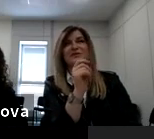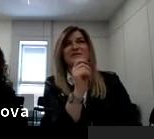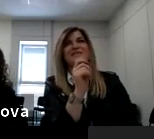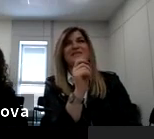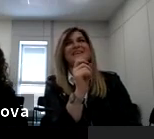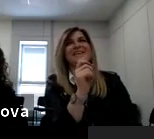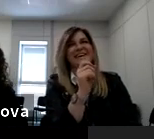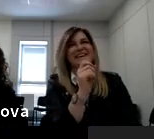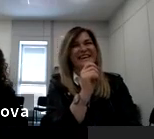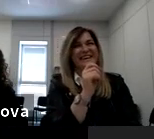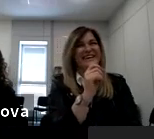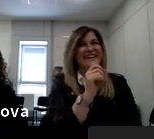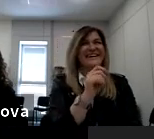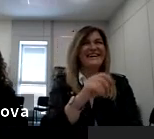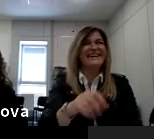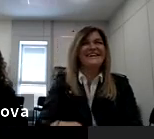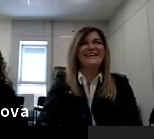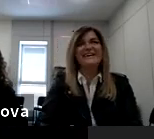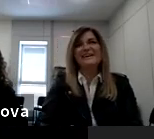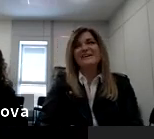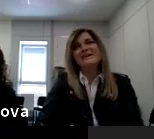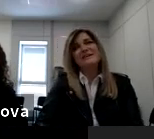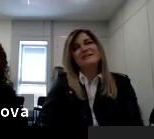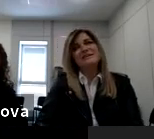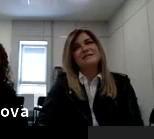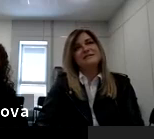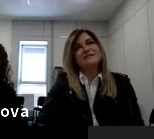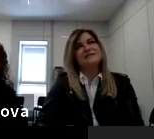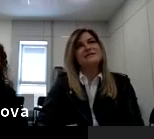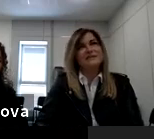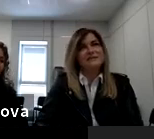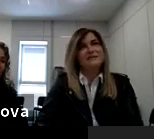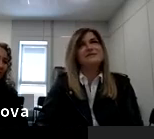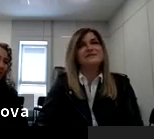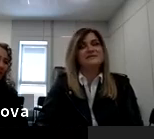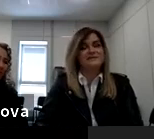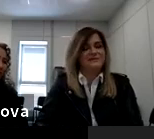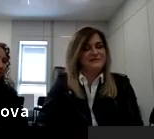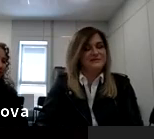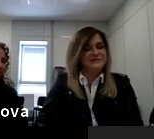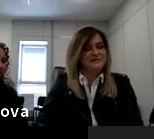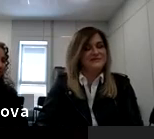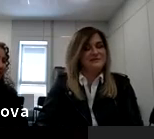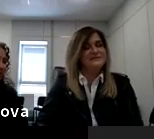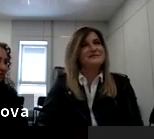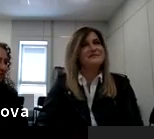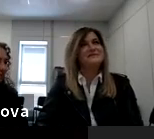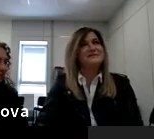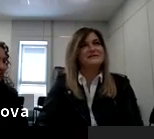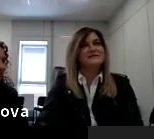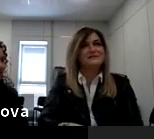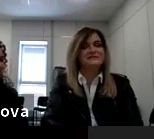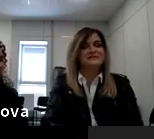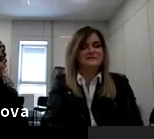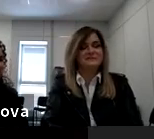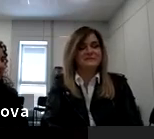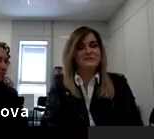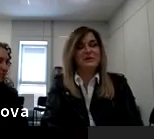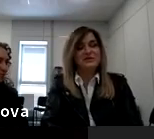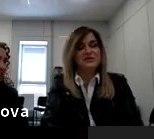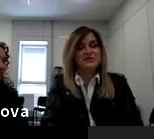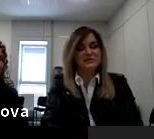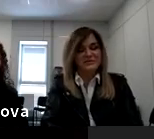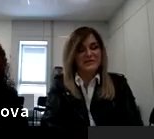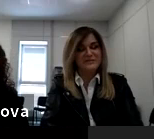of course. It's Gazprom. It's stadium in St. Petersburg, one of the most famous for its